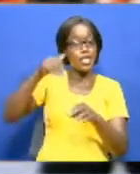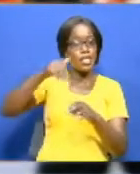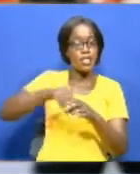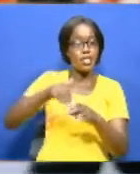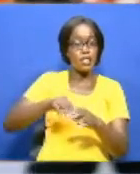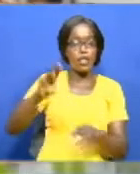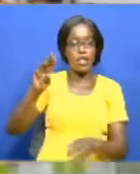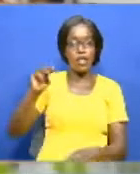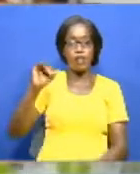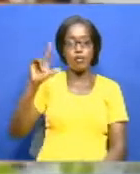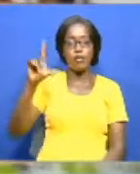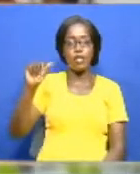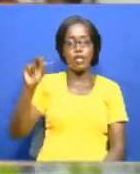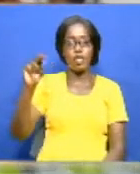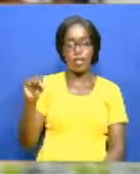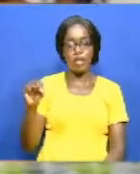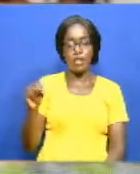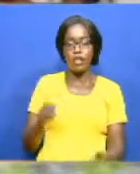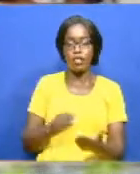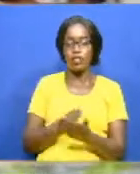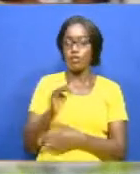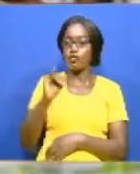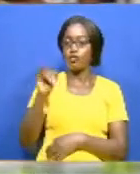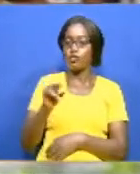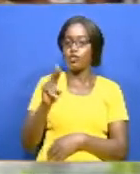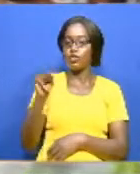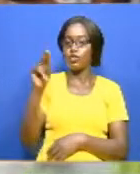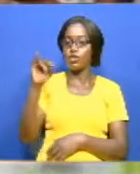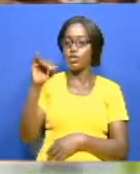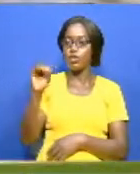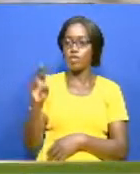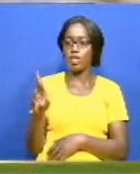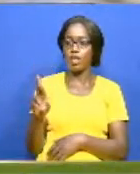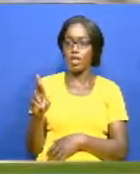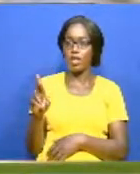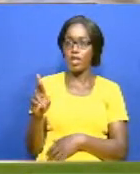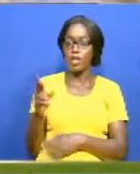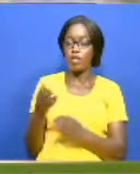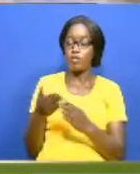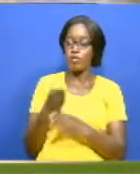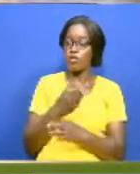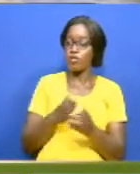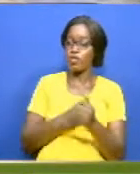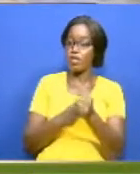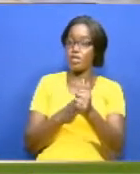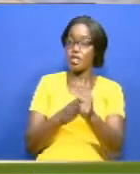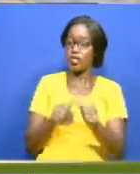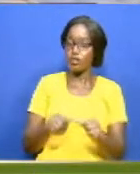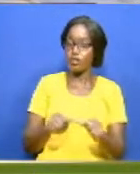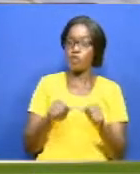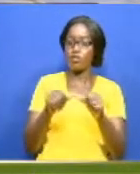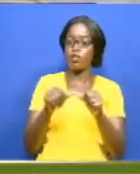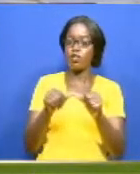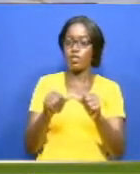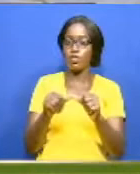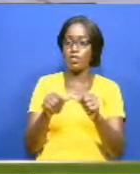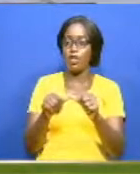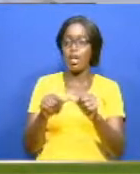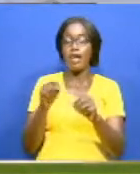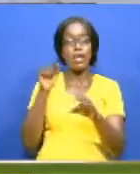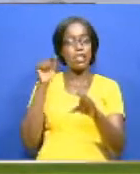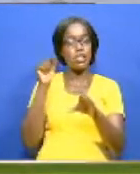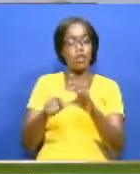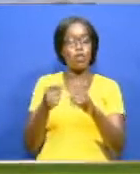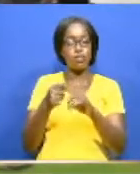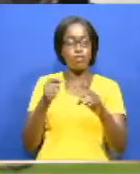raced into the lead through Junior Moraes, before Tyson doubled their lead. Alan Patrick scored a third from the penalty